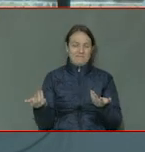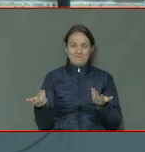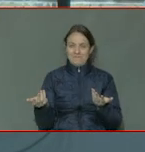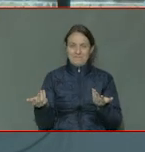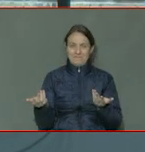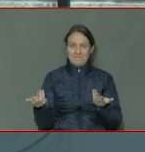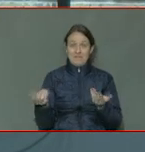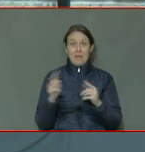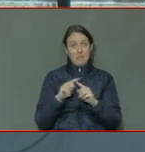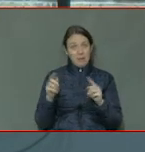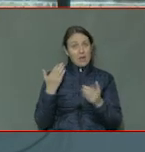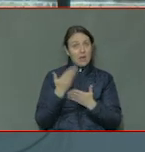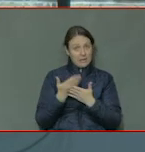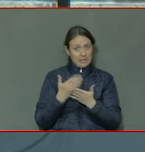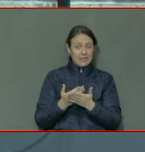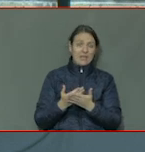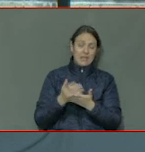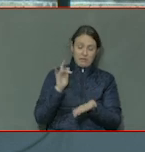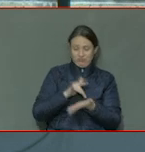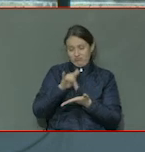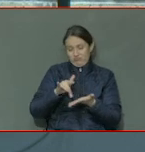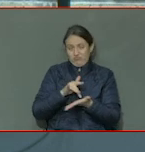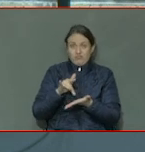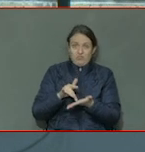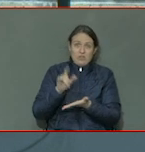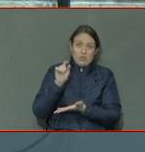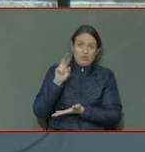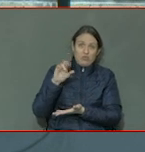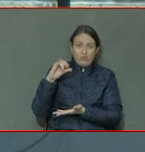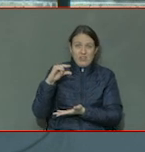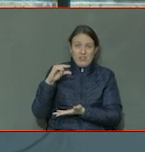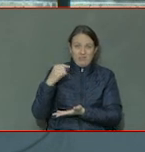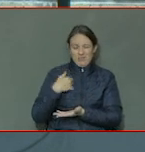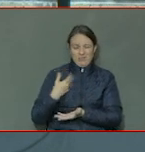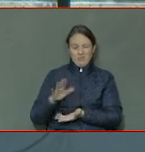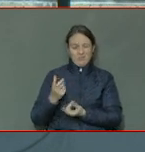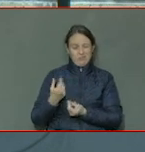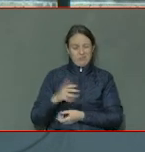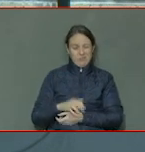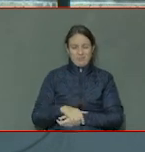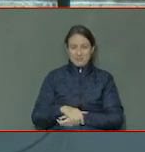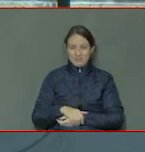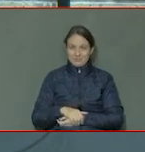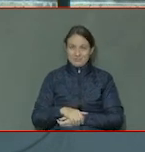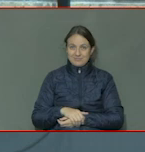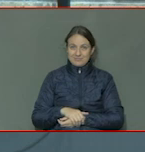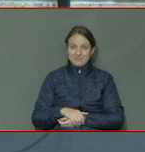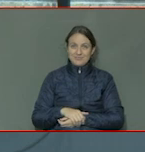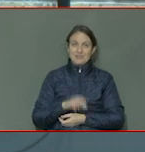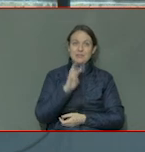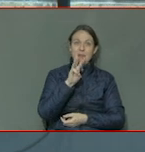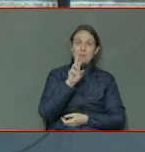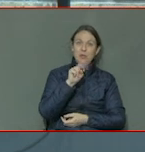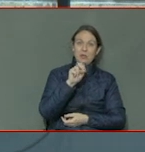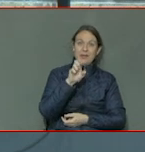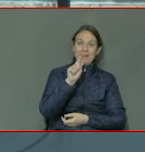can work it out with trigonometry if I really want to, but I don't want to today. Okay, so W net is